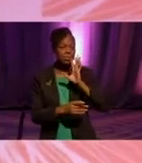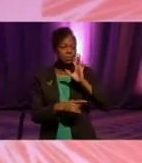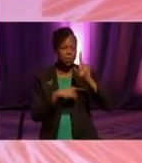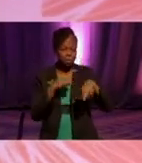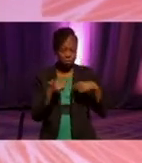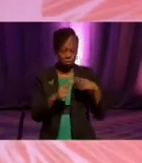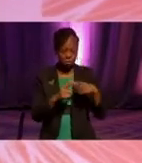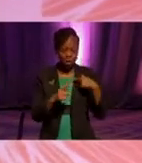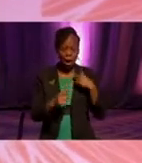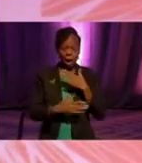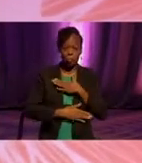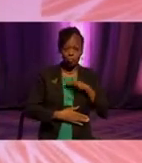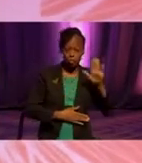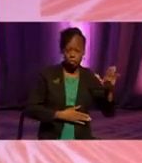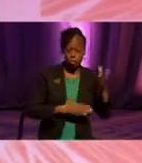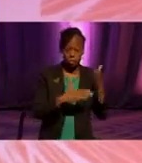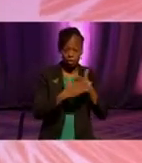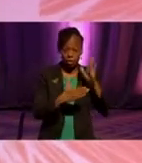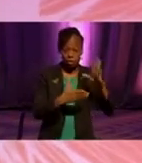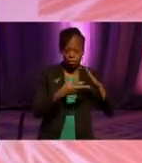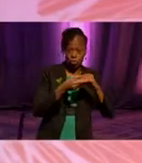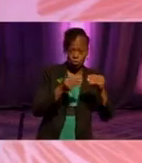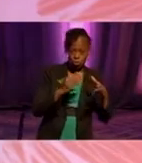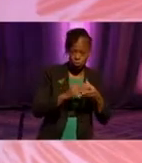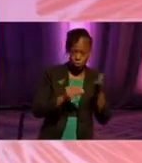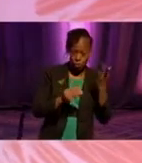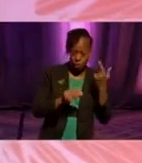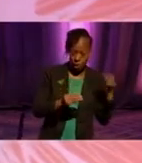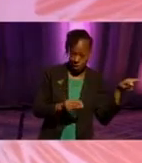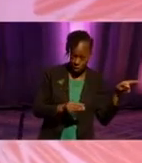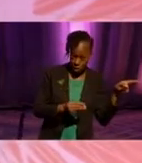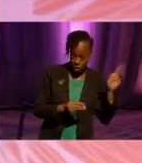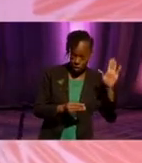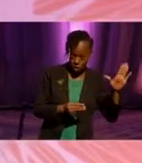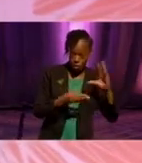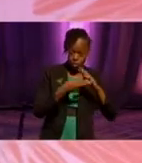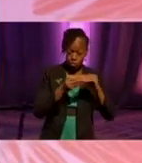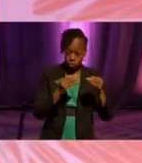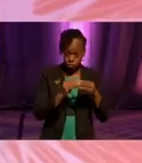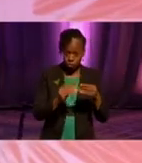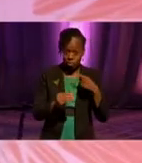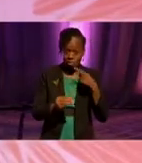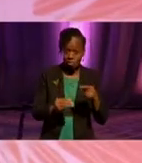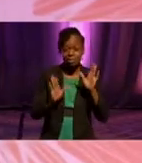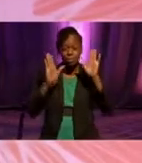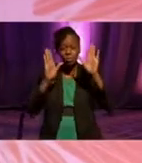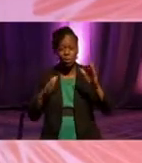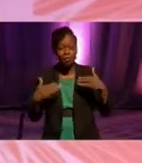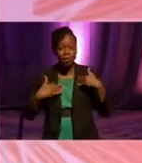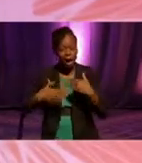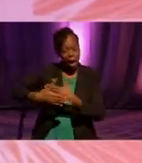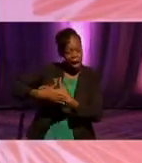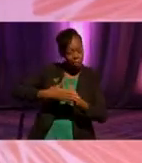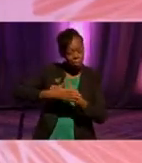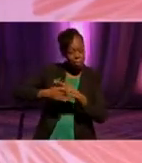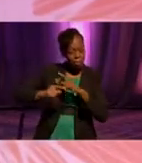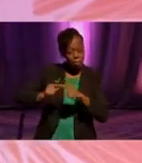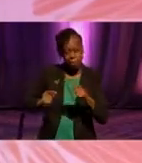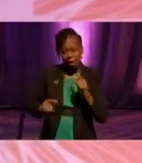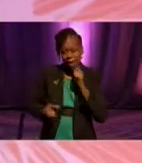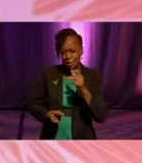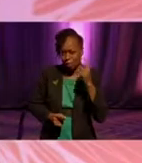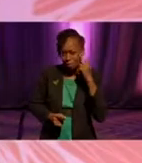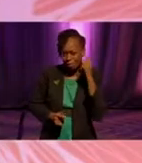appreciate her sharing her story, because it is, as everybody says, it's wonderful to have a baby, but I think that